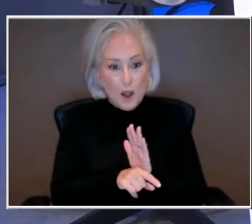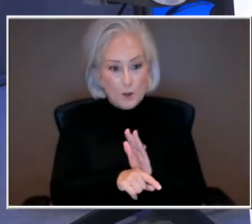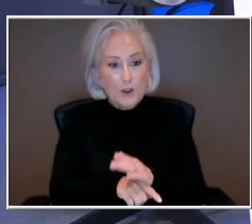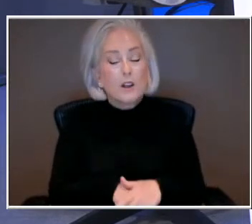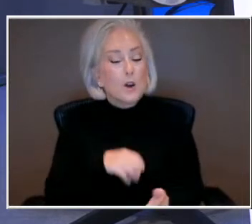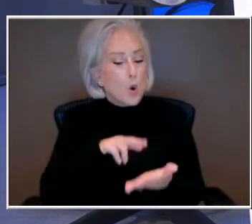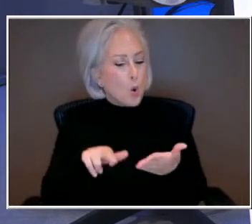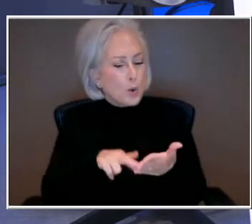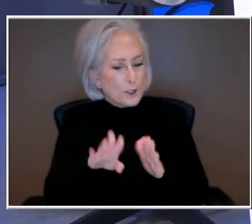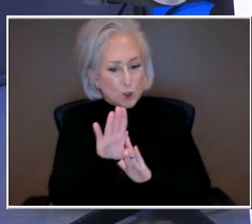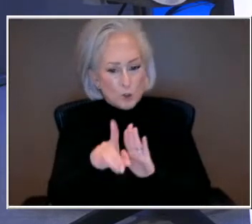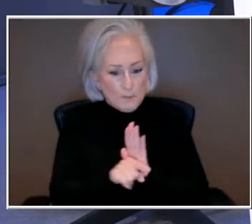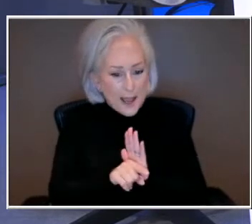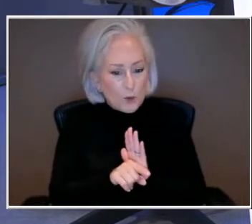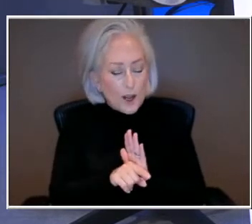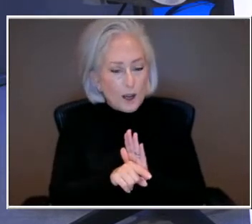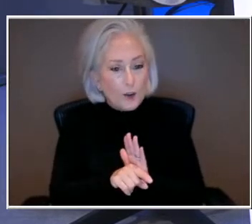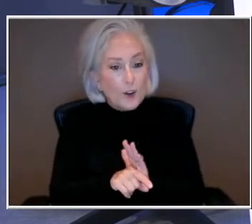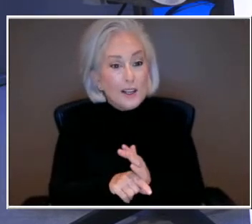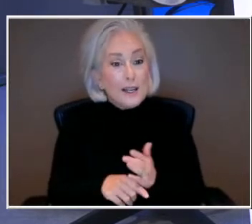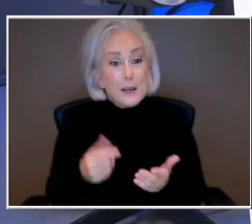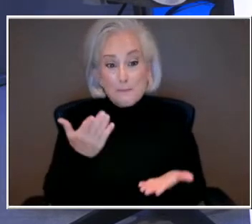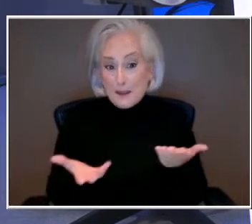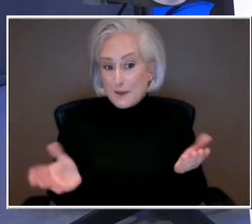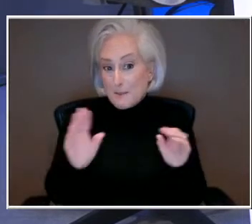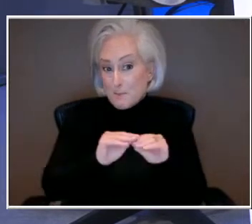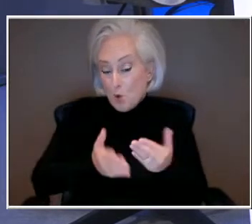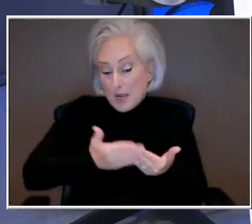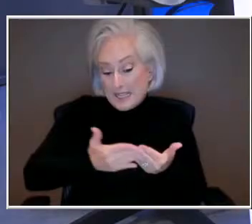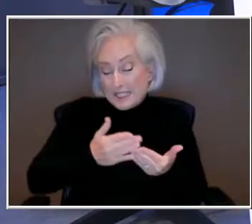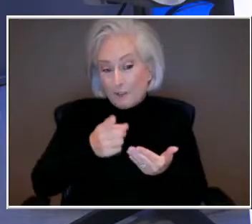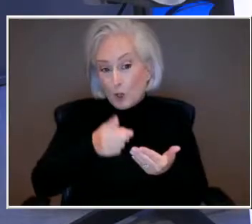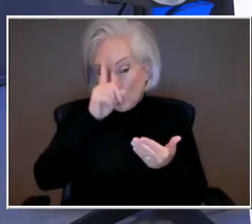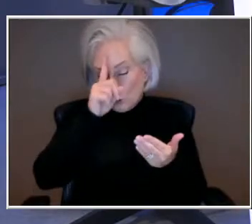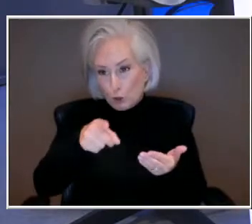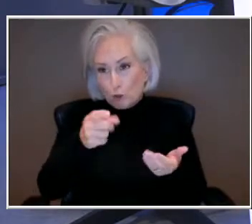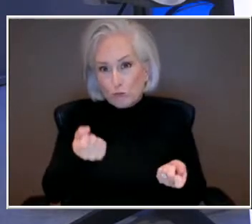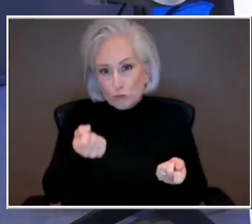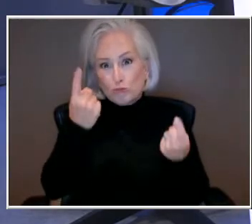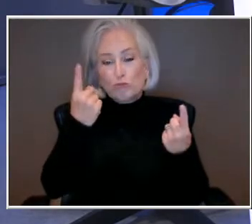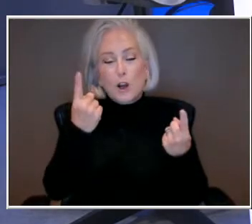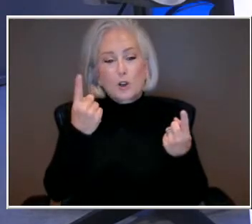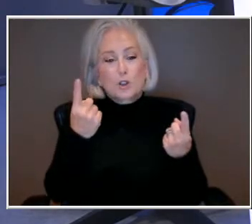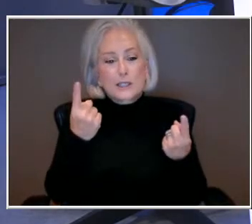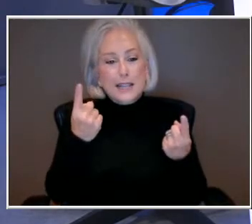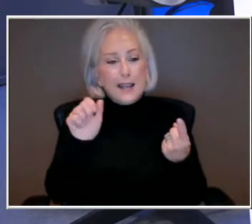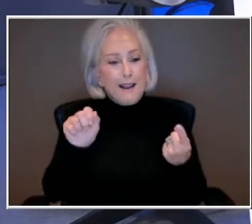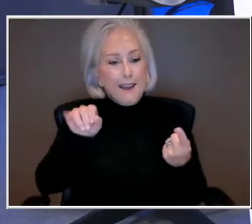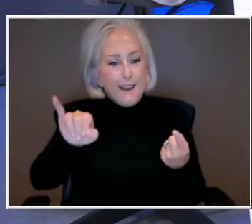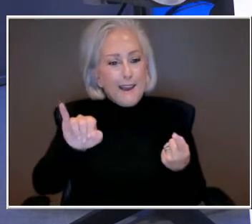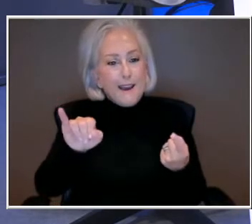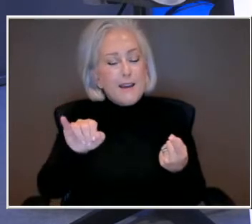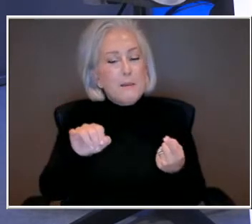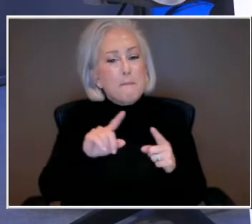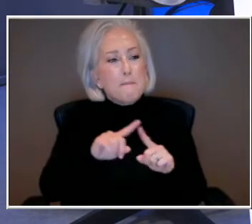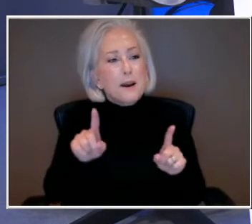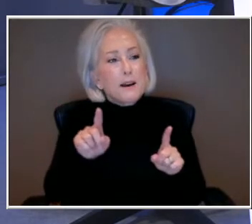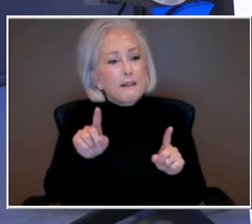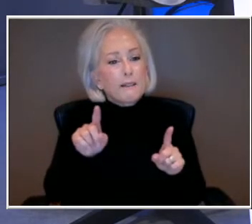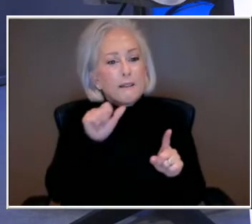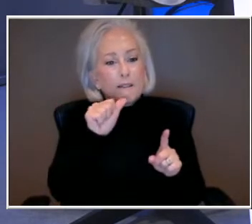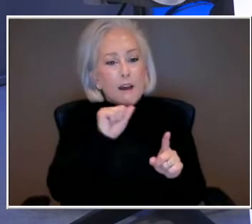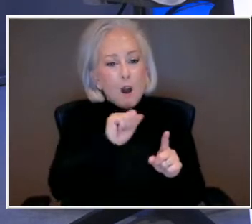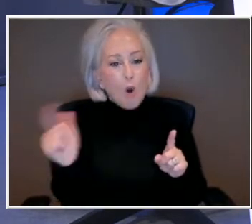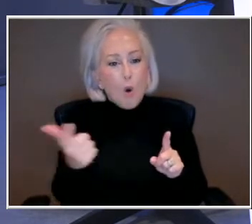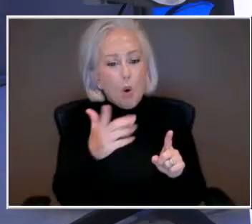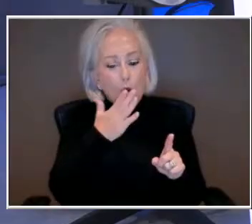So how, that must have been a little bit easier for you to digest the AI aspect of it. But not all women are going to feel comfortable with it because AI also has